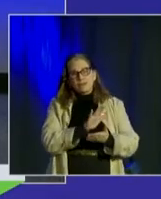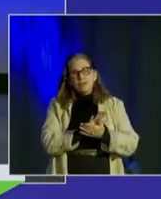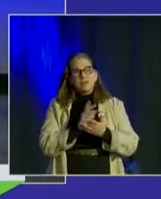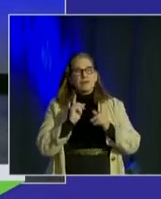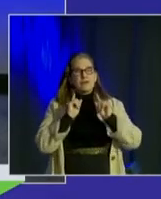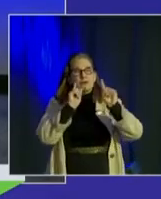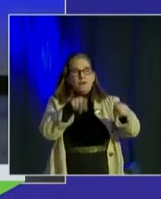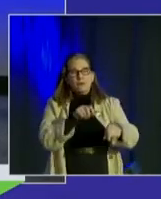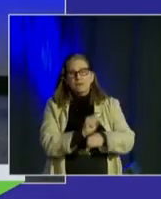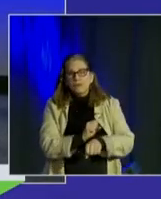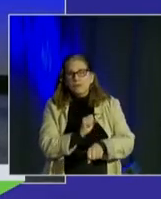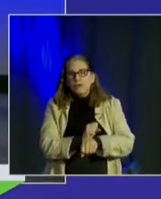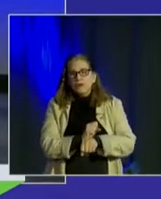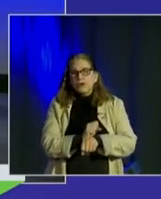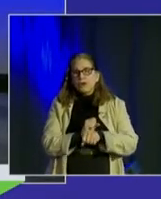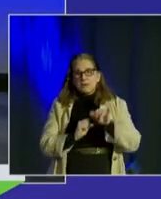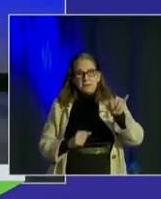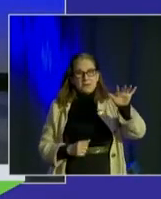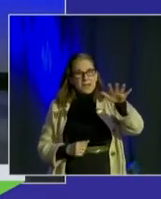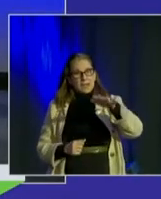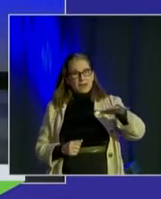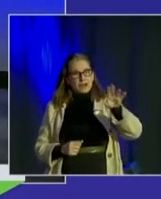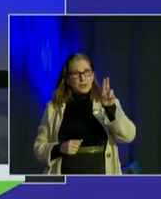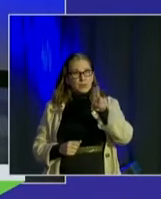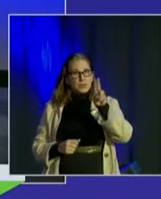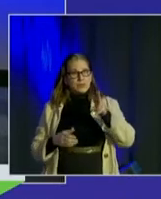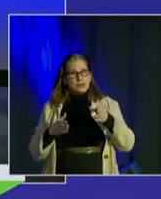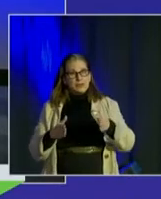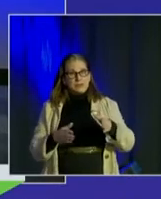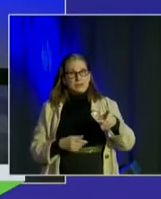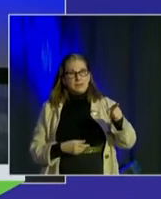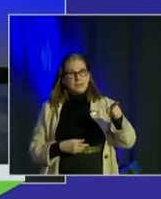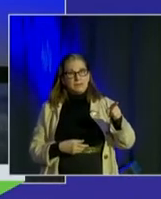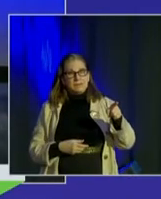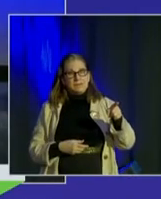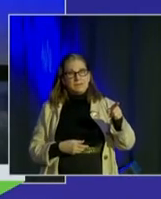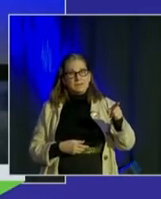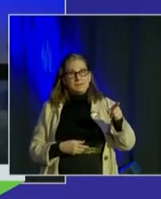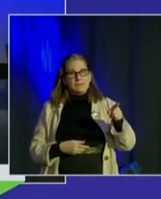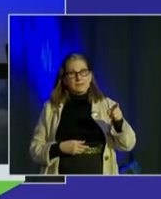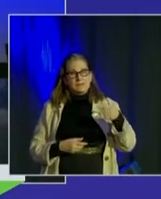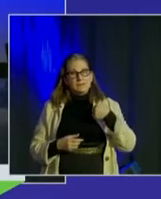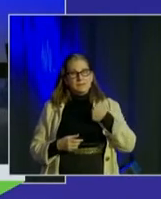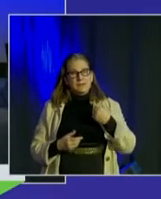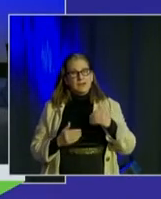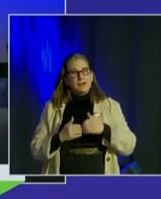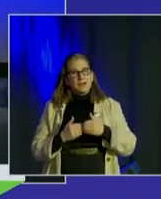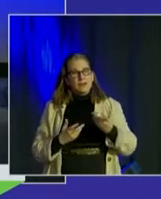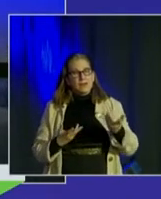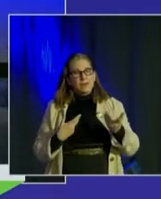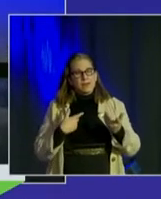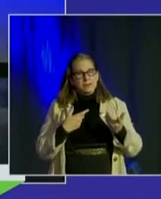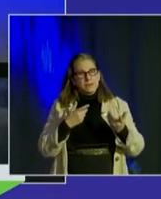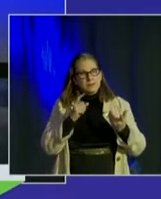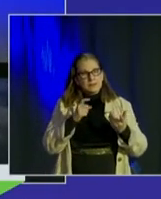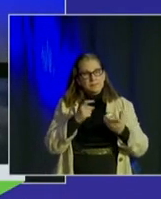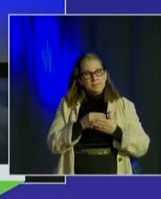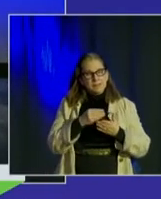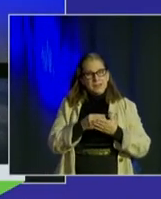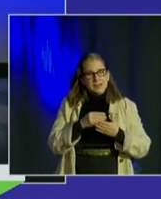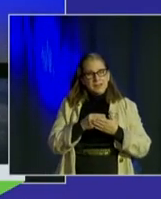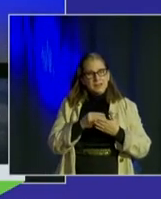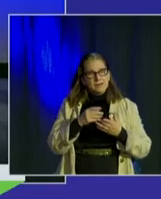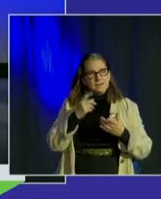U Street corridor. So I just want to know, what is it possible to fund this service after 10 years? Because the people